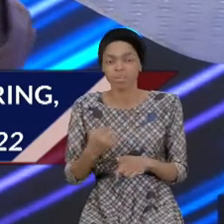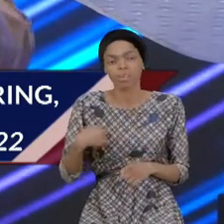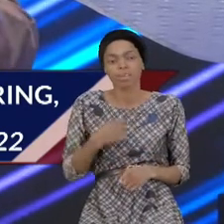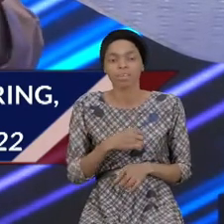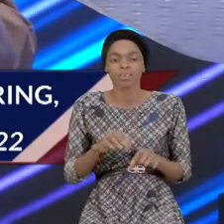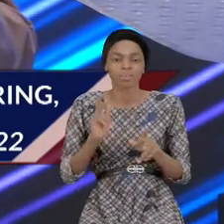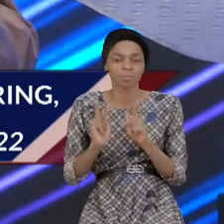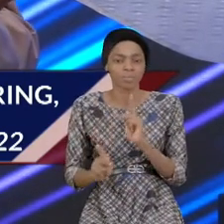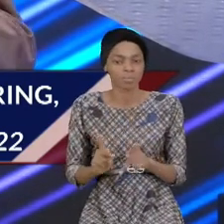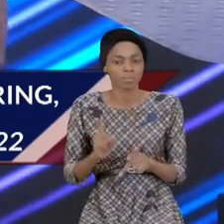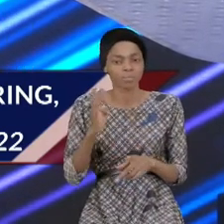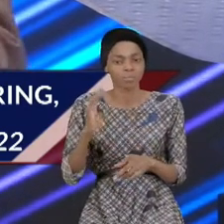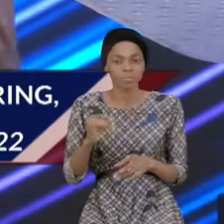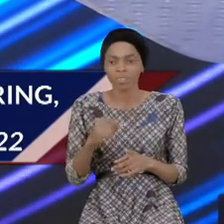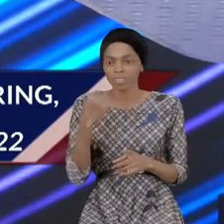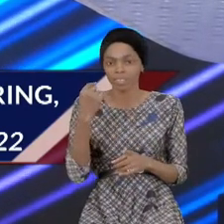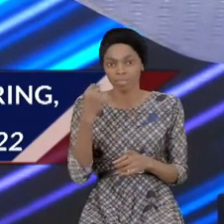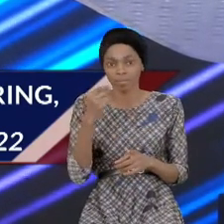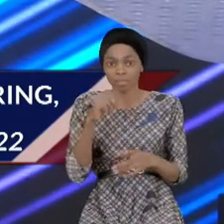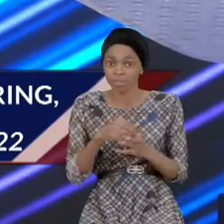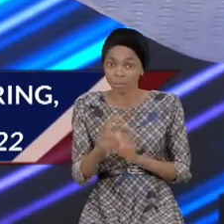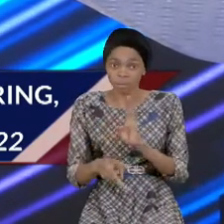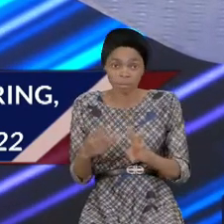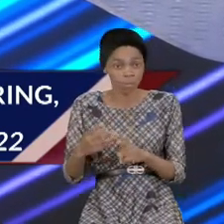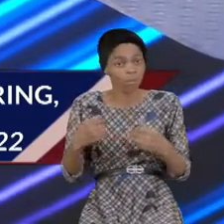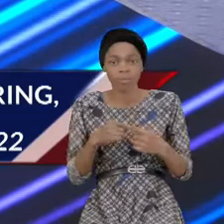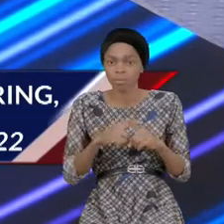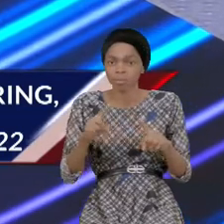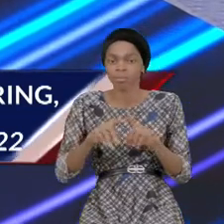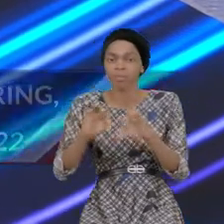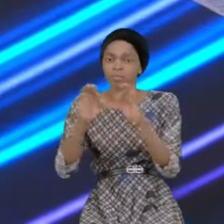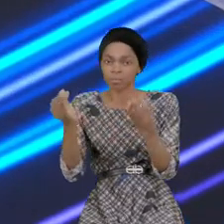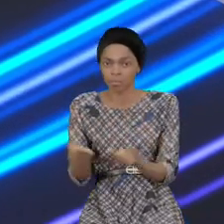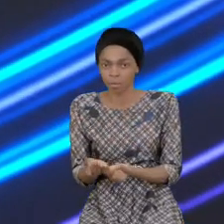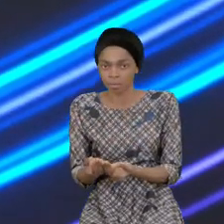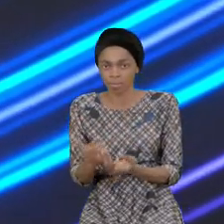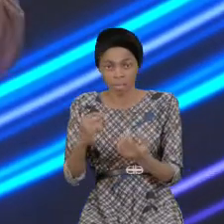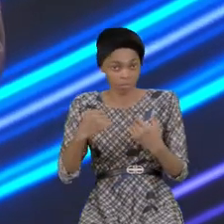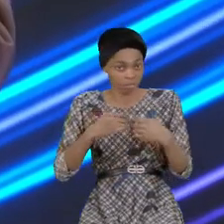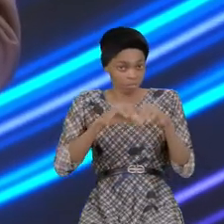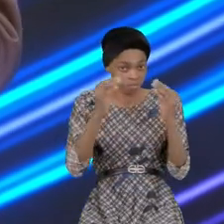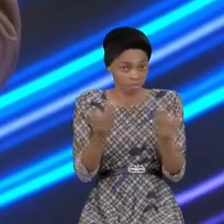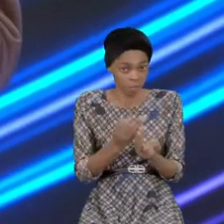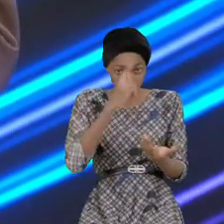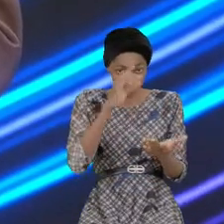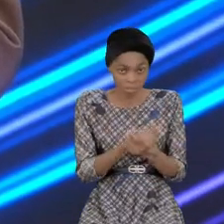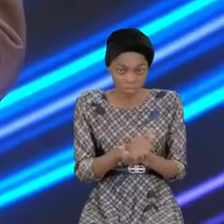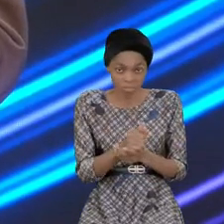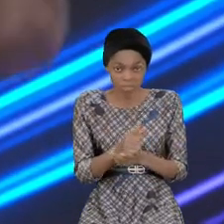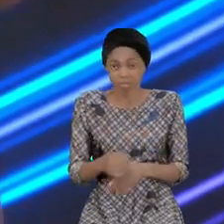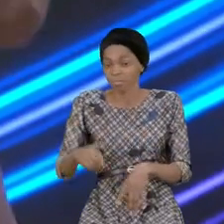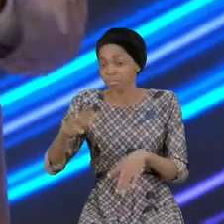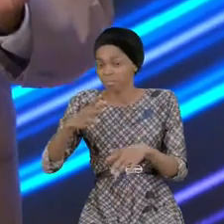people in the world, we have different backgrounds. Backgrounds in your family, backgrounds in my